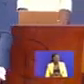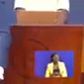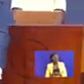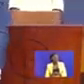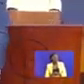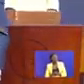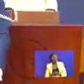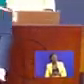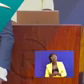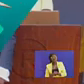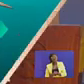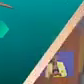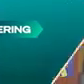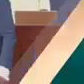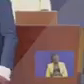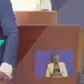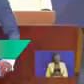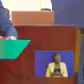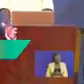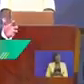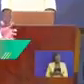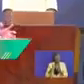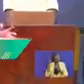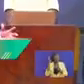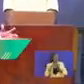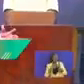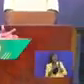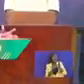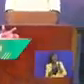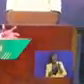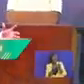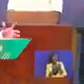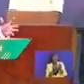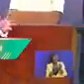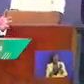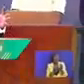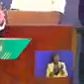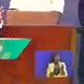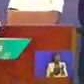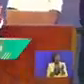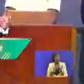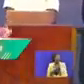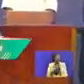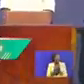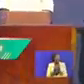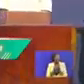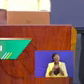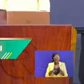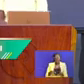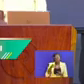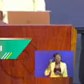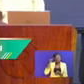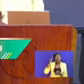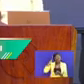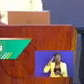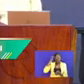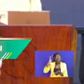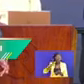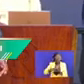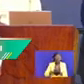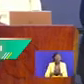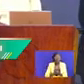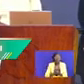shib Hallelujah I read a scripture he said that have you not realized